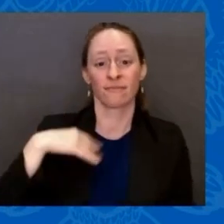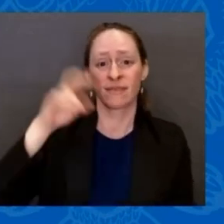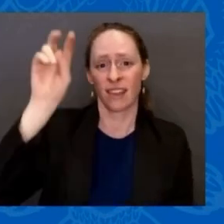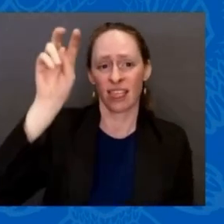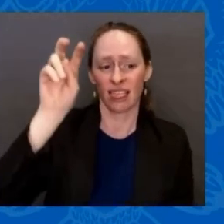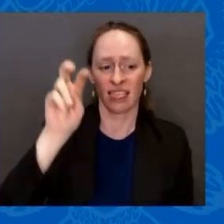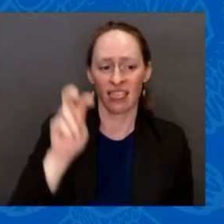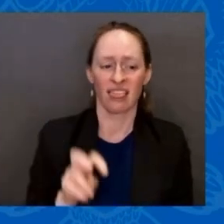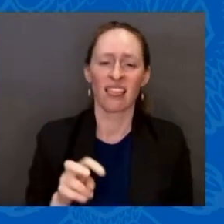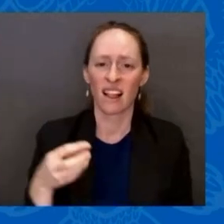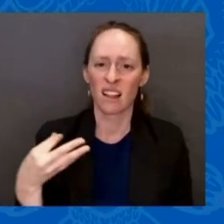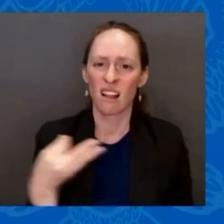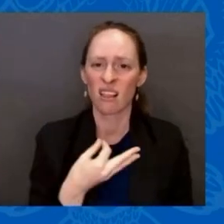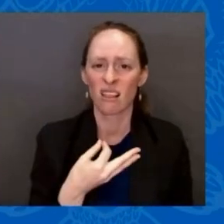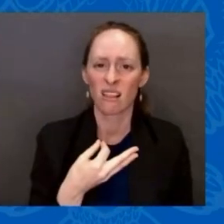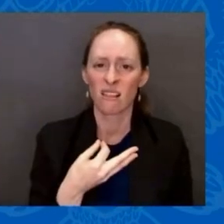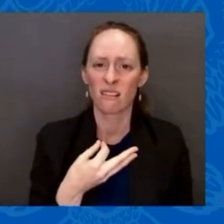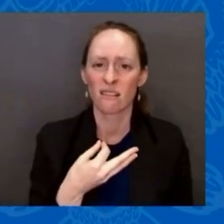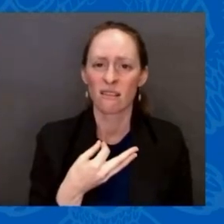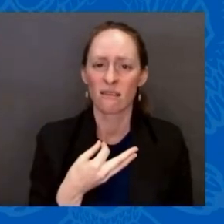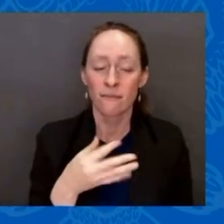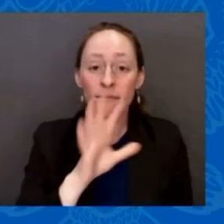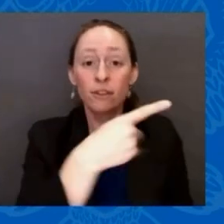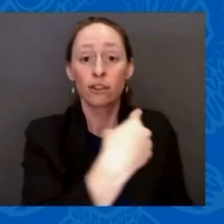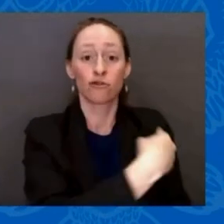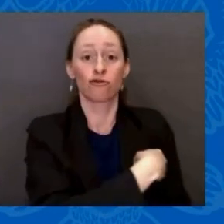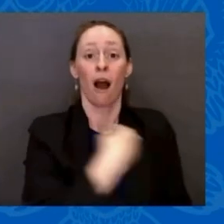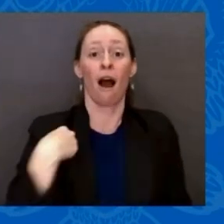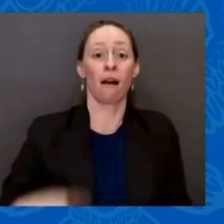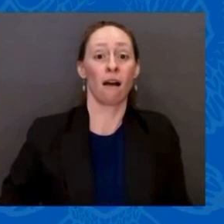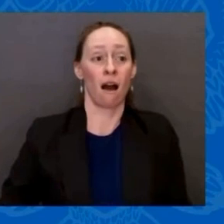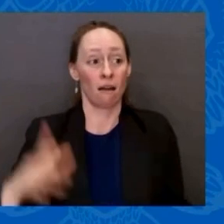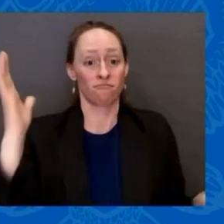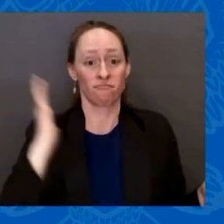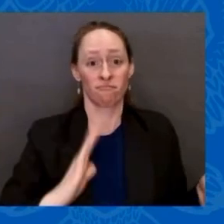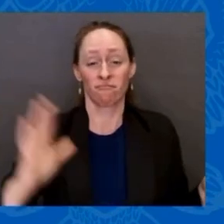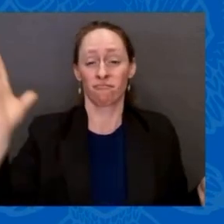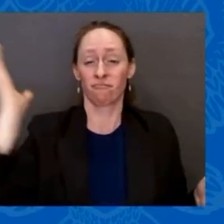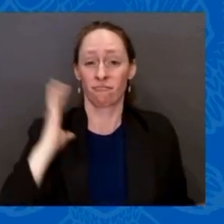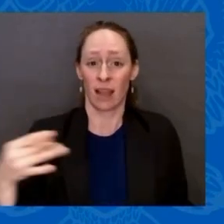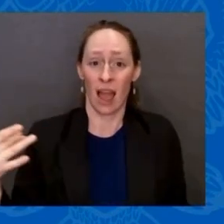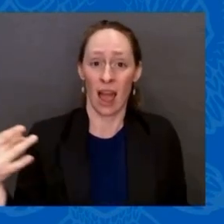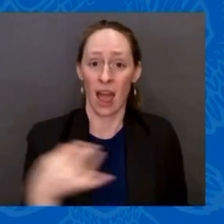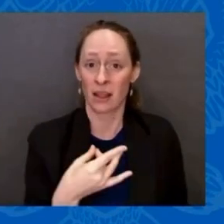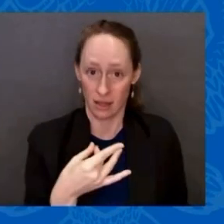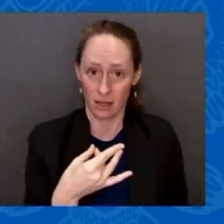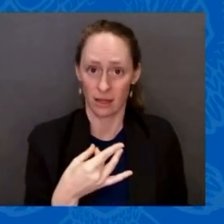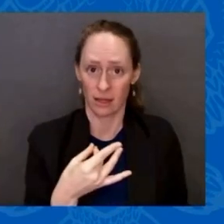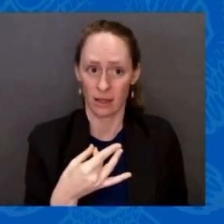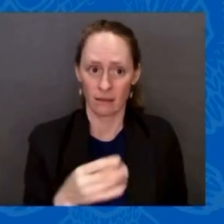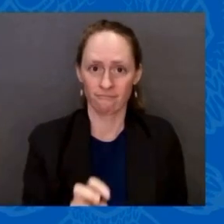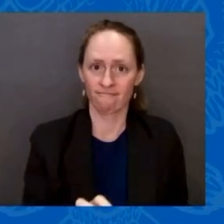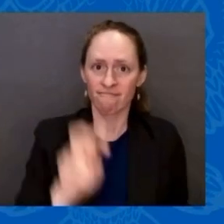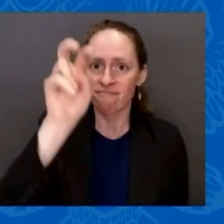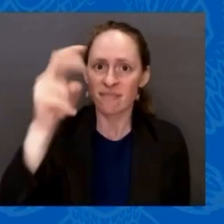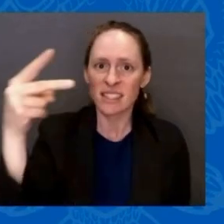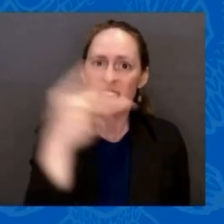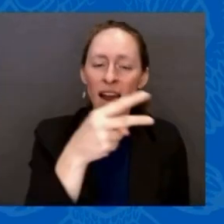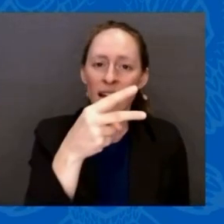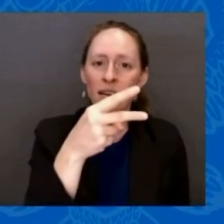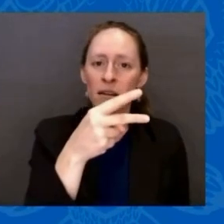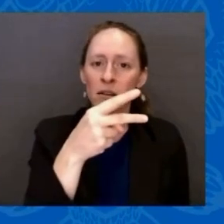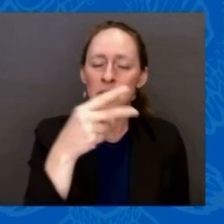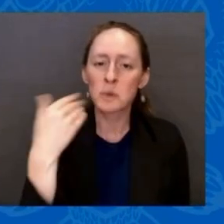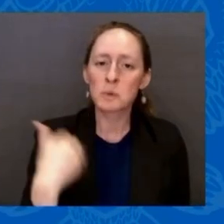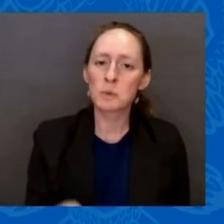world. Now it's number 2 in the world. And other nations are closing in fast. We used to have the best infrastructure in the world, roads,